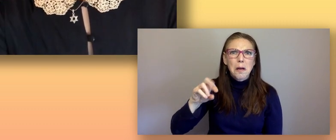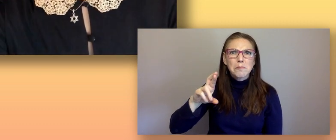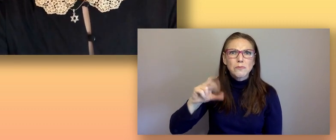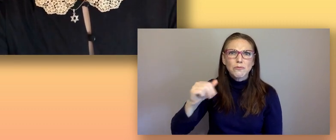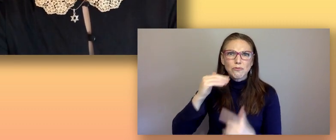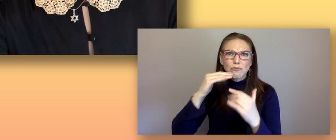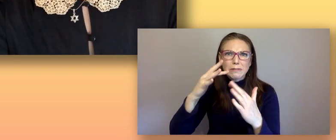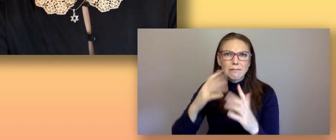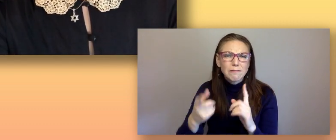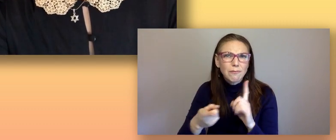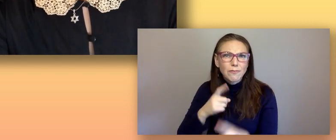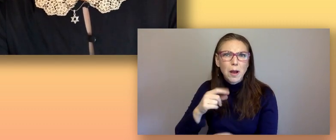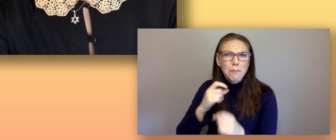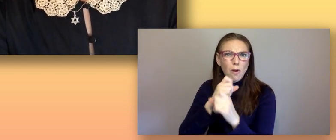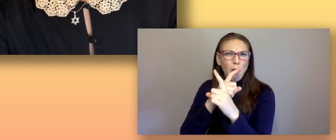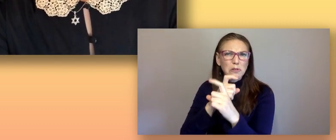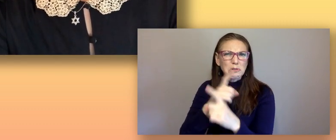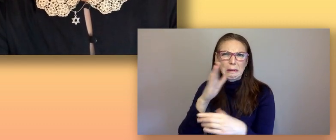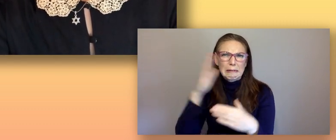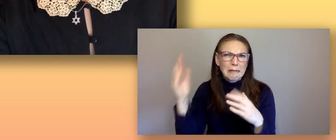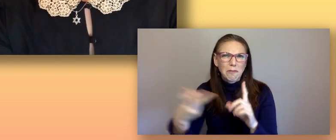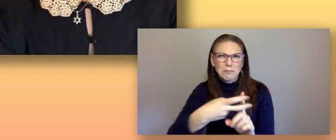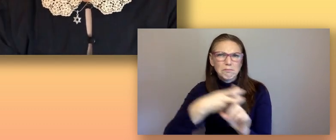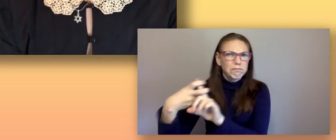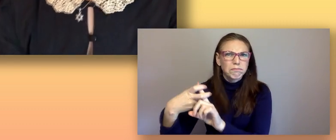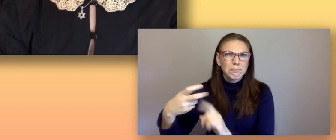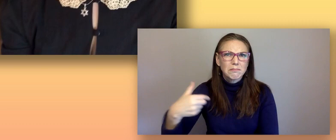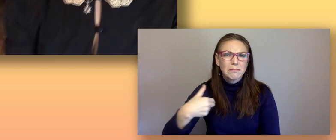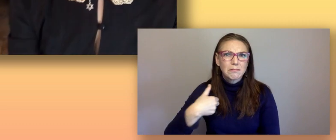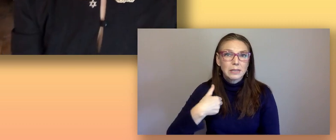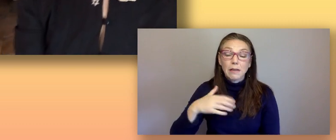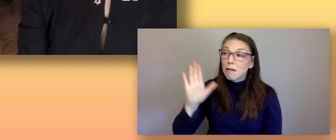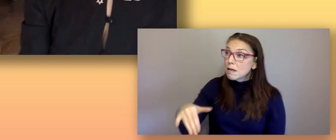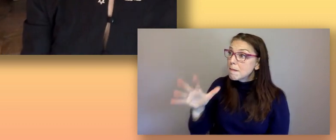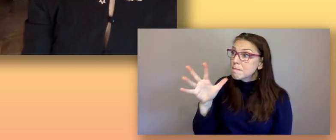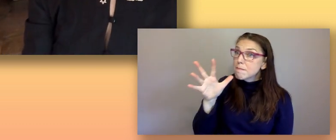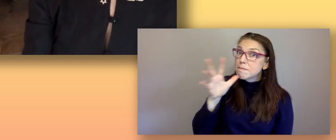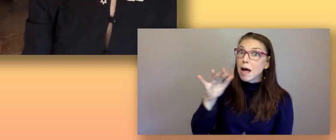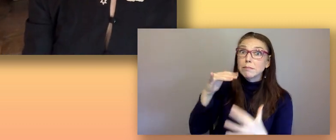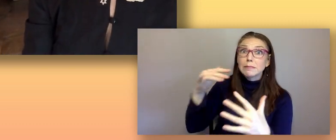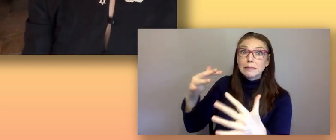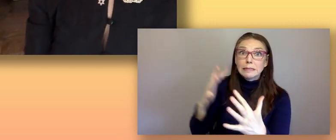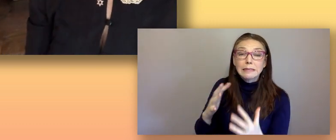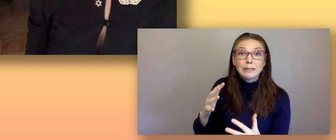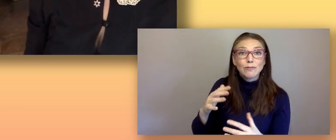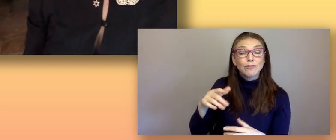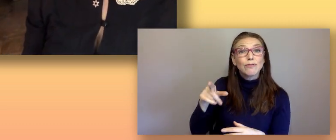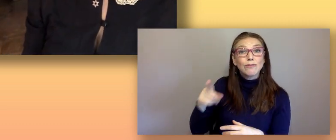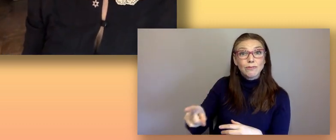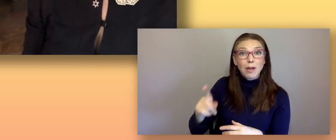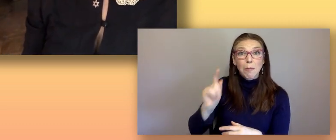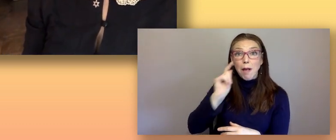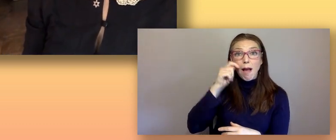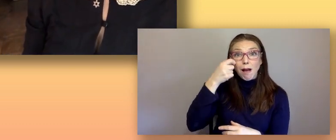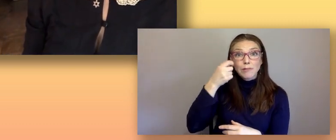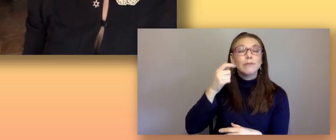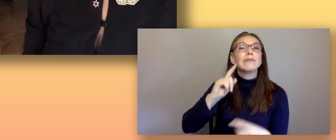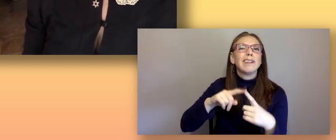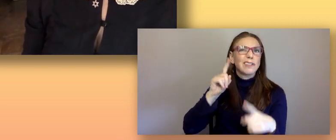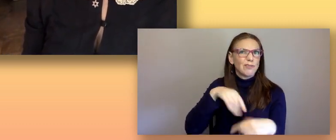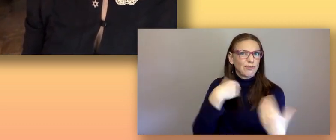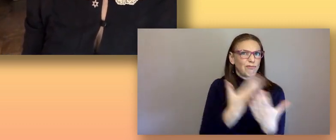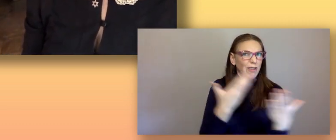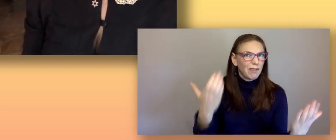opera singer from Austria. My mother was an opera singer in Hungary till she came over and sang with the